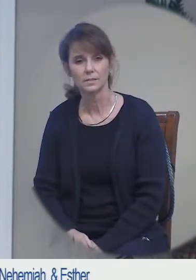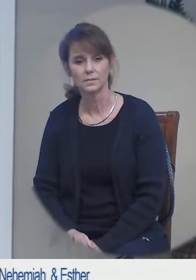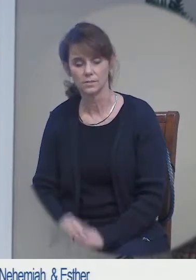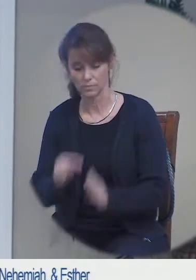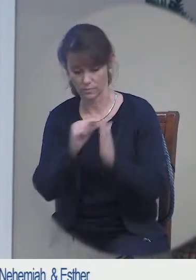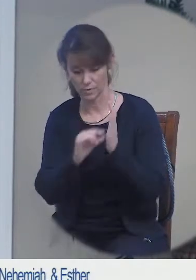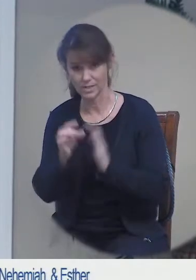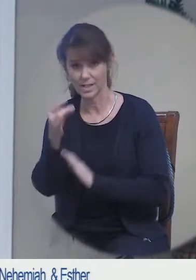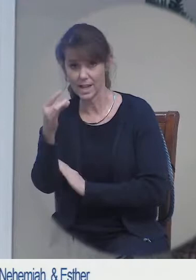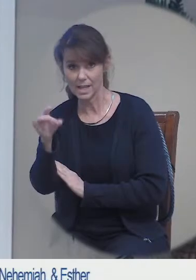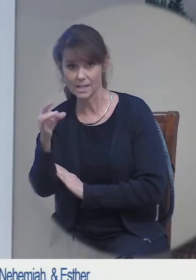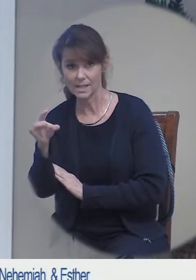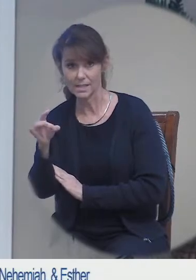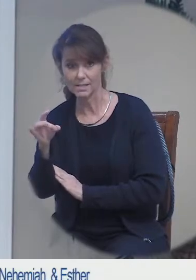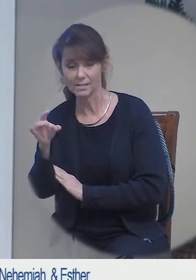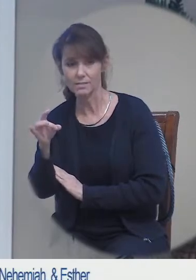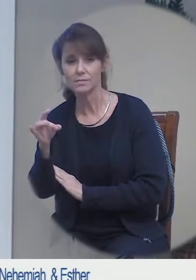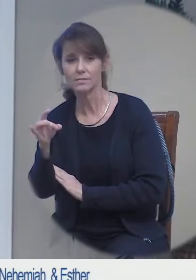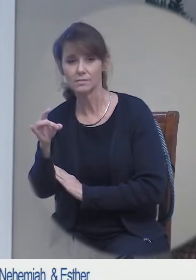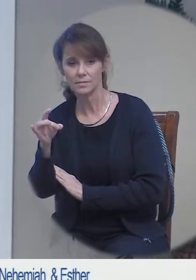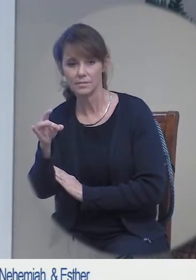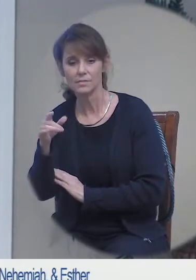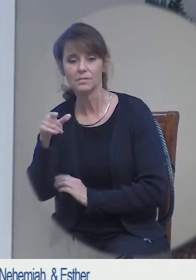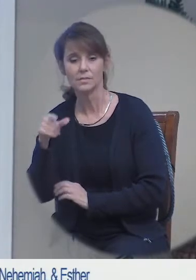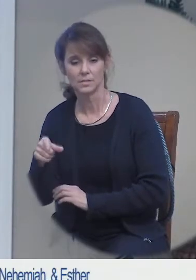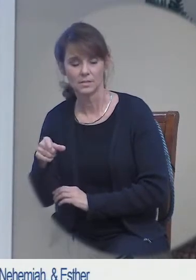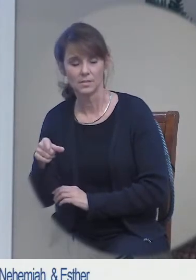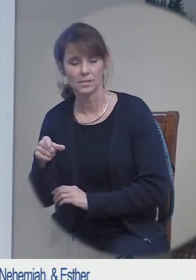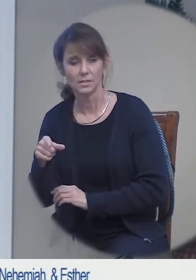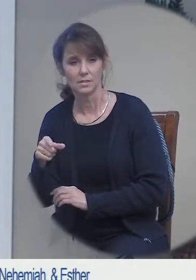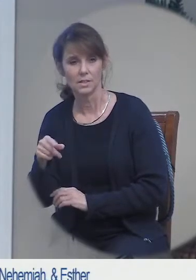the servitude was heavy on this people.